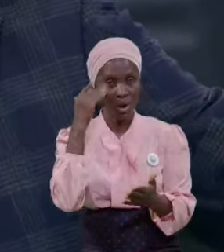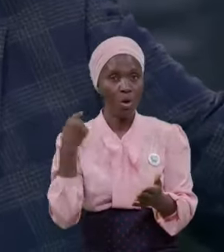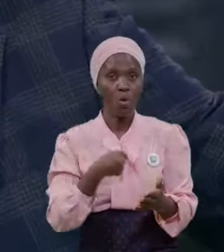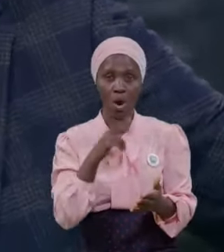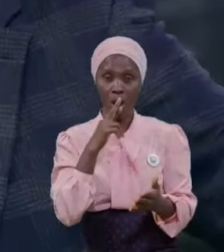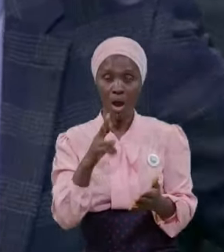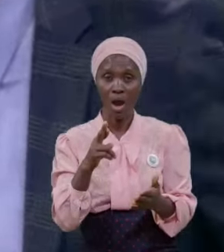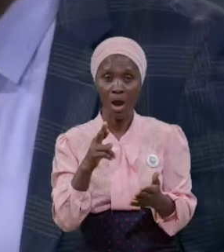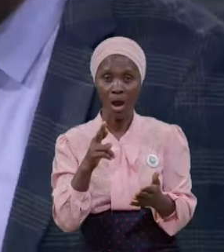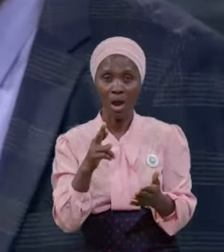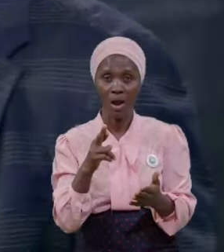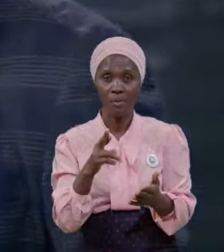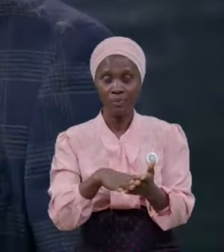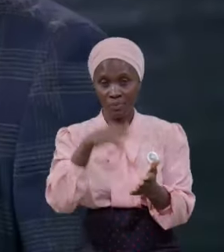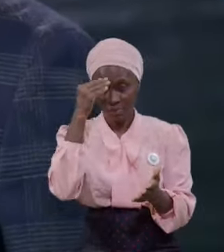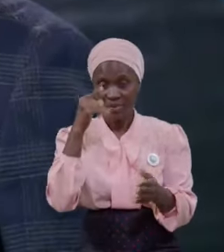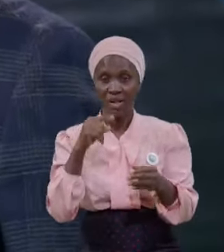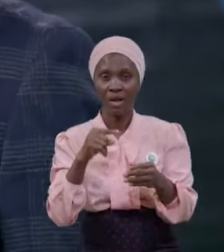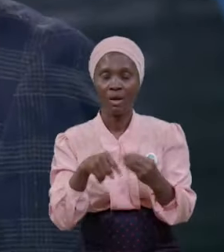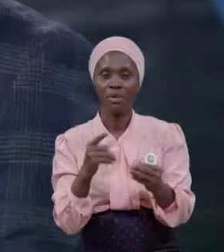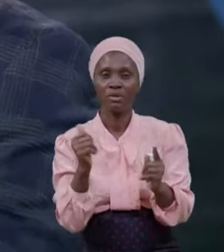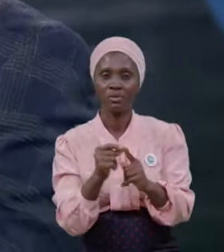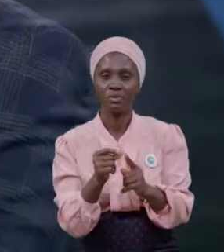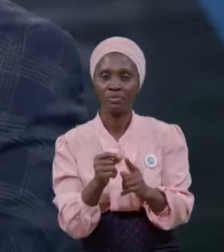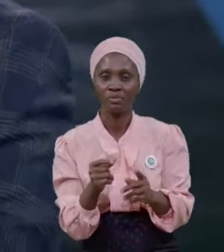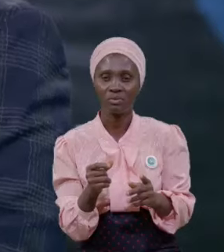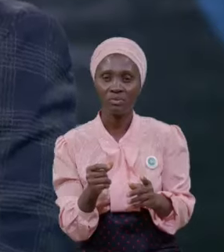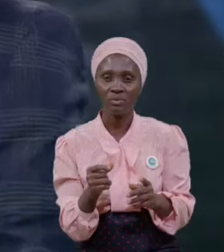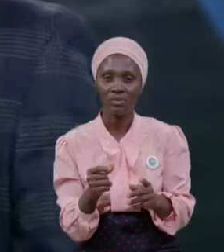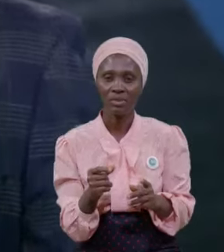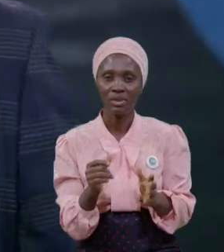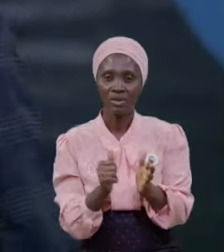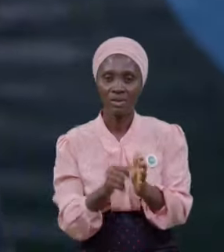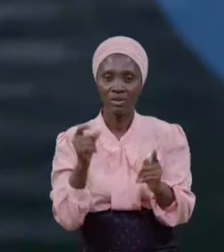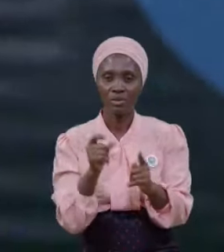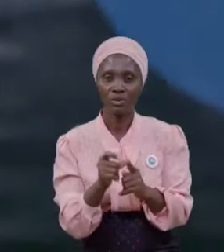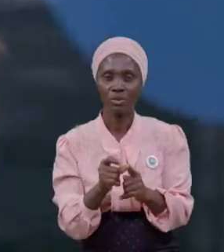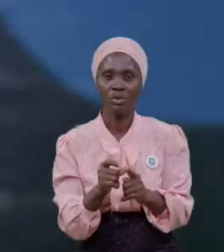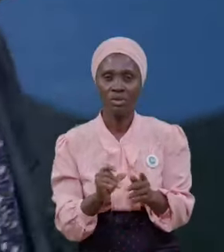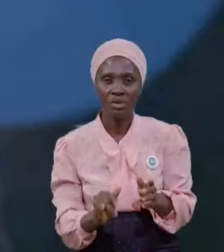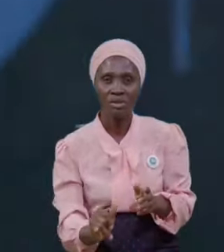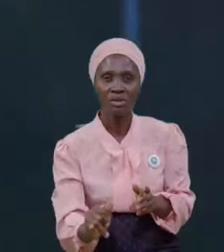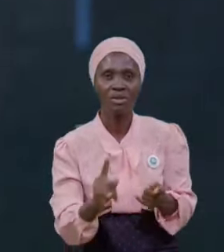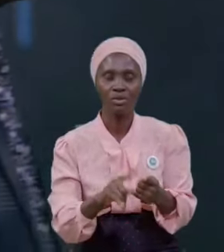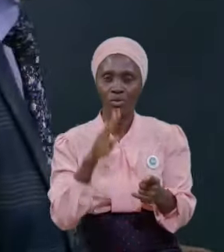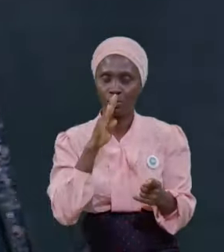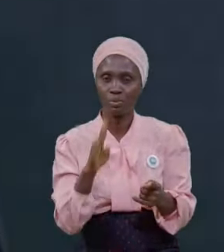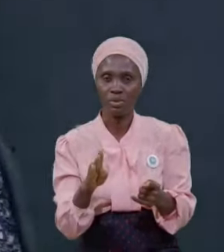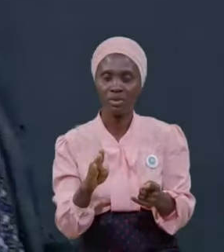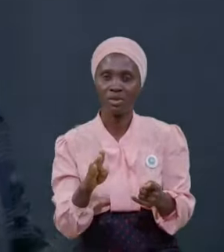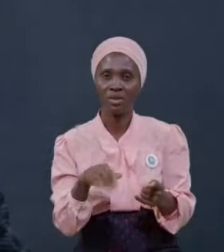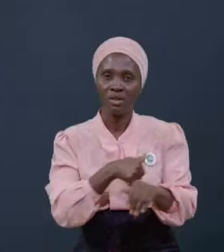and yet it needs to be registered on the heart. The word is